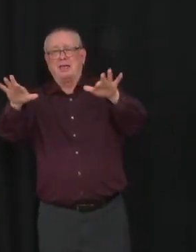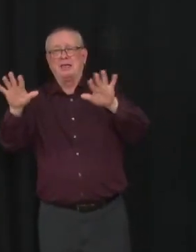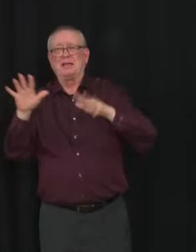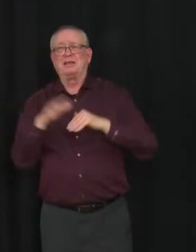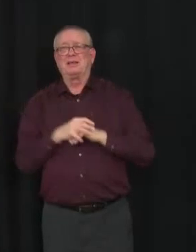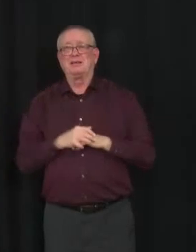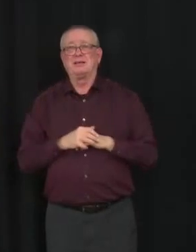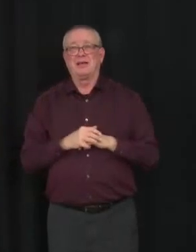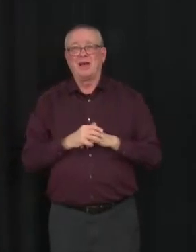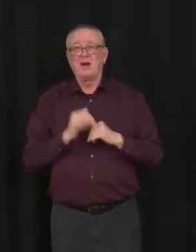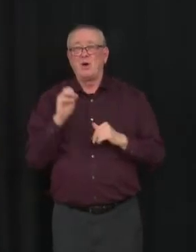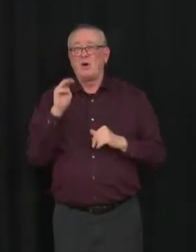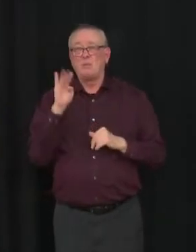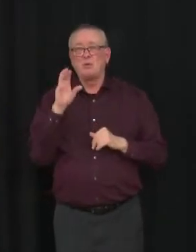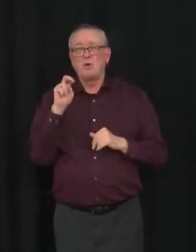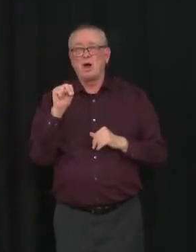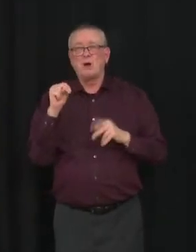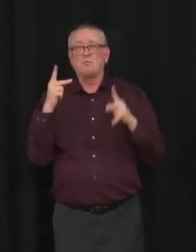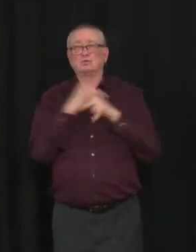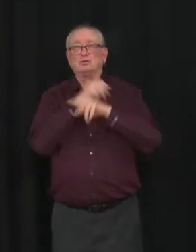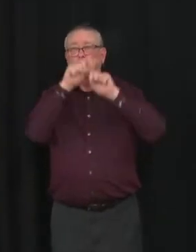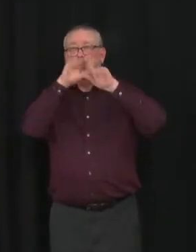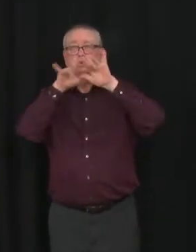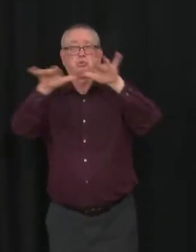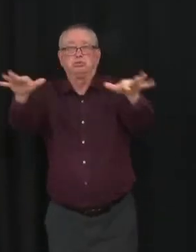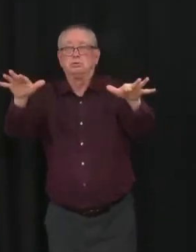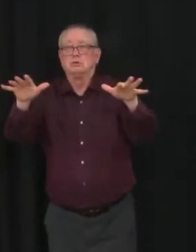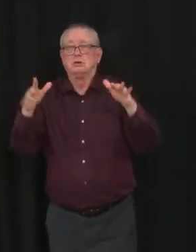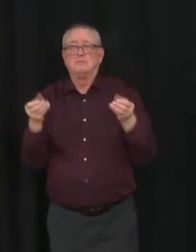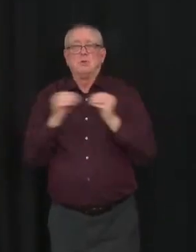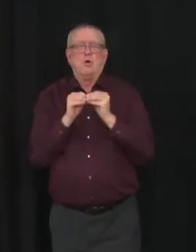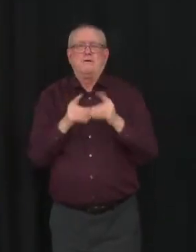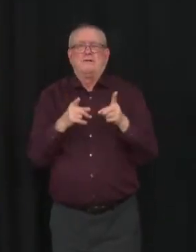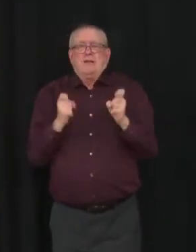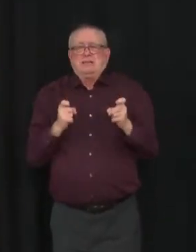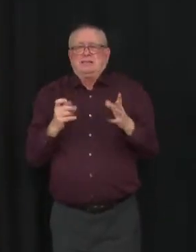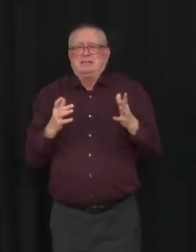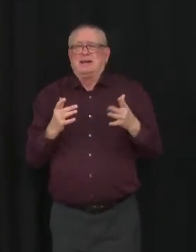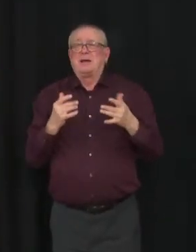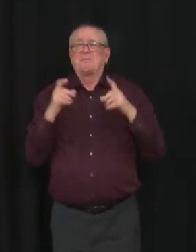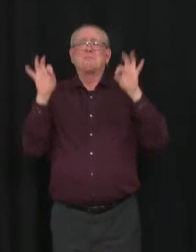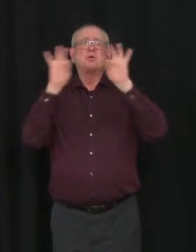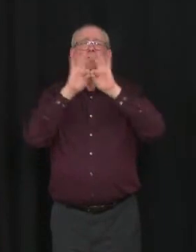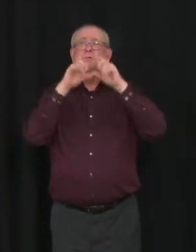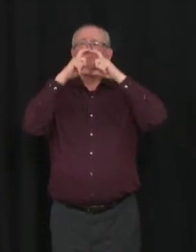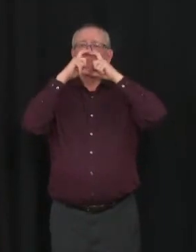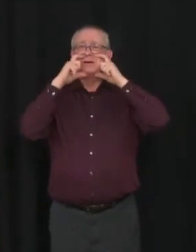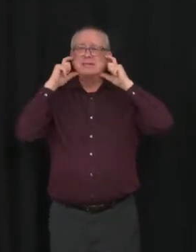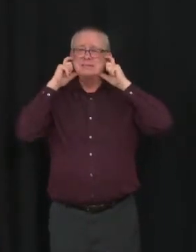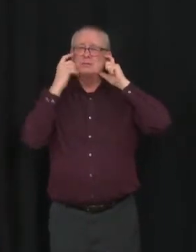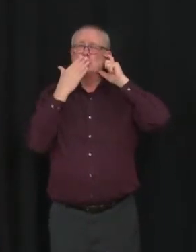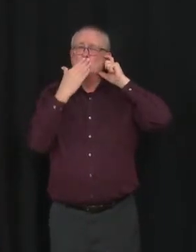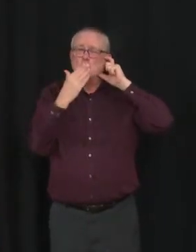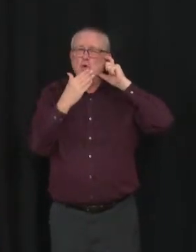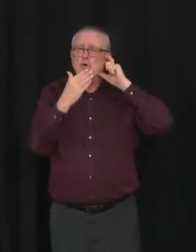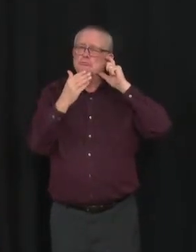being amplified. Using high-quality masks that fit well is critically important. Our masking guidance was